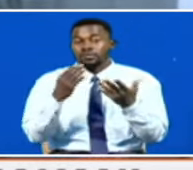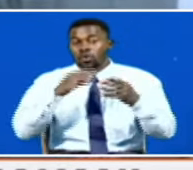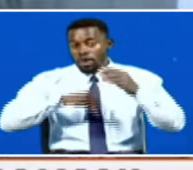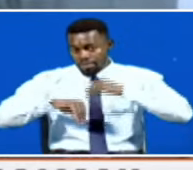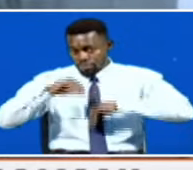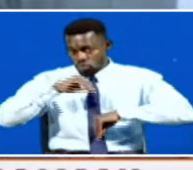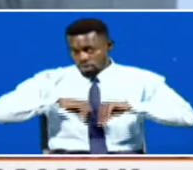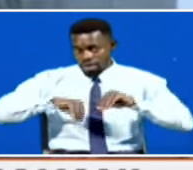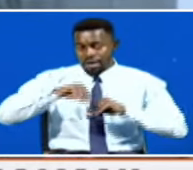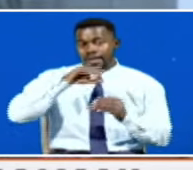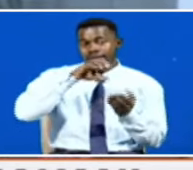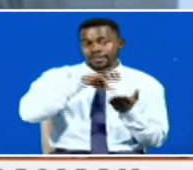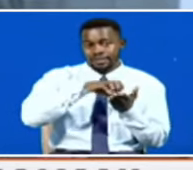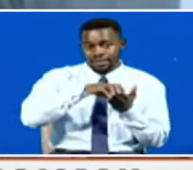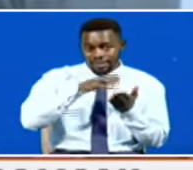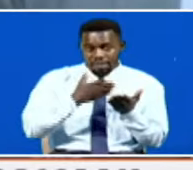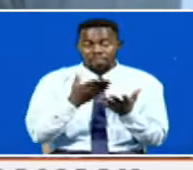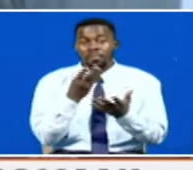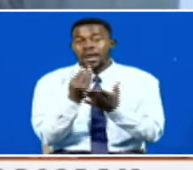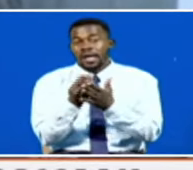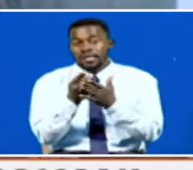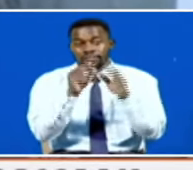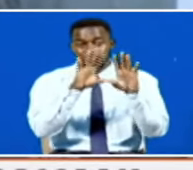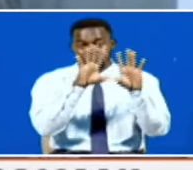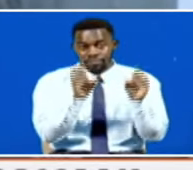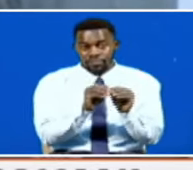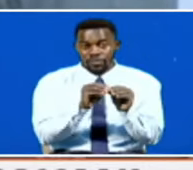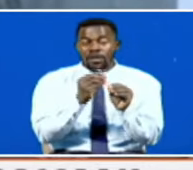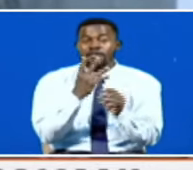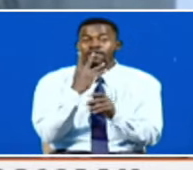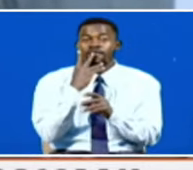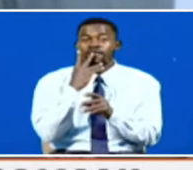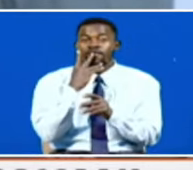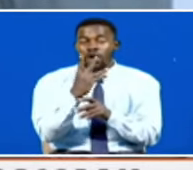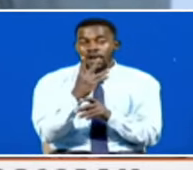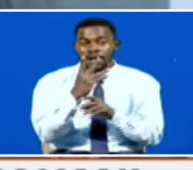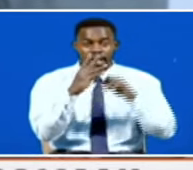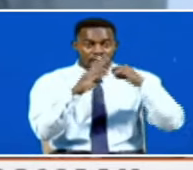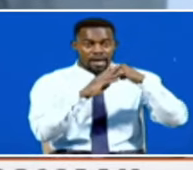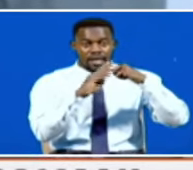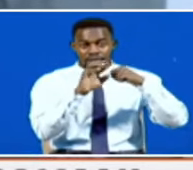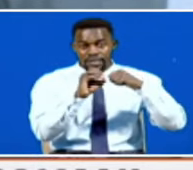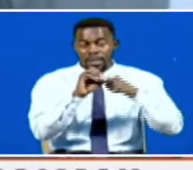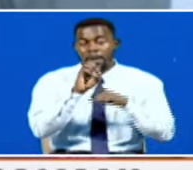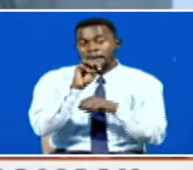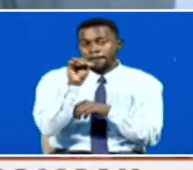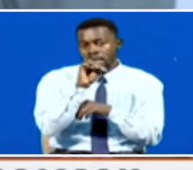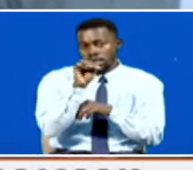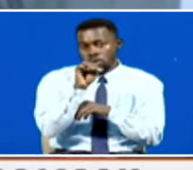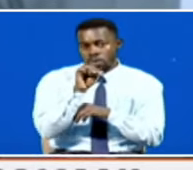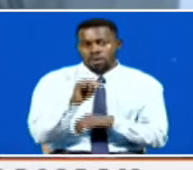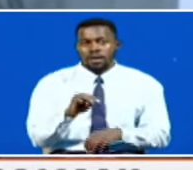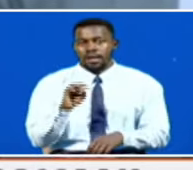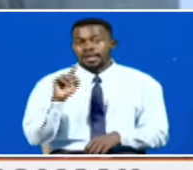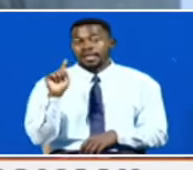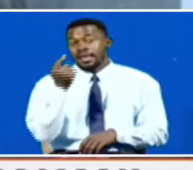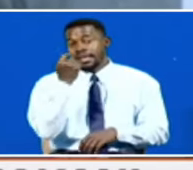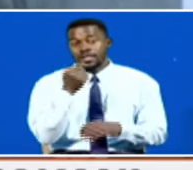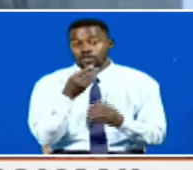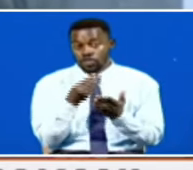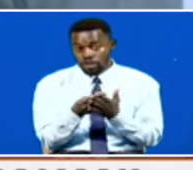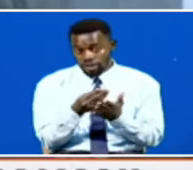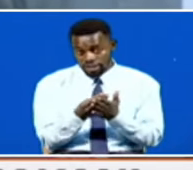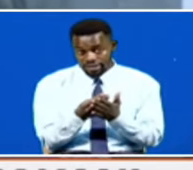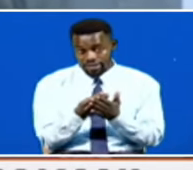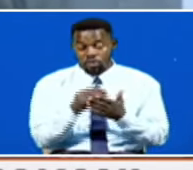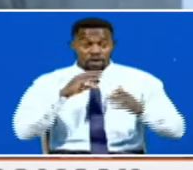funds amounting to 490 million Kenya shillings, which was